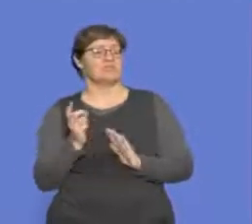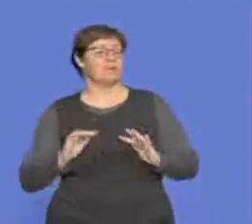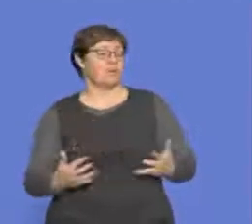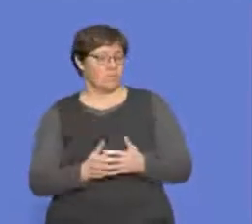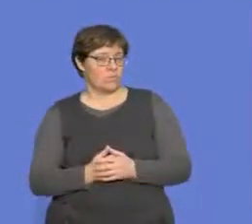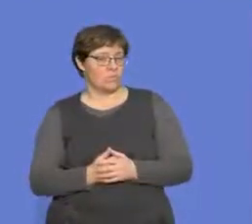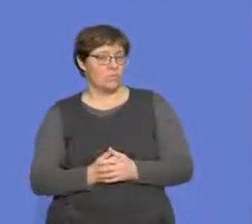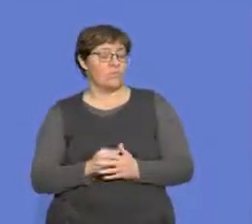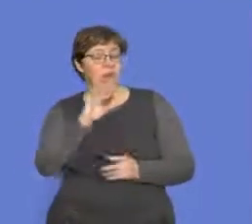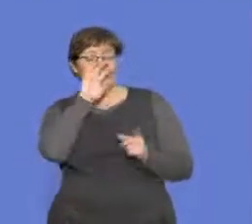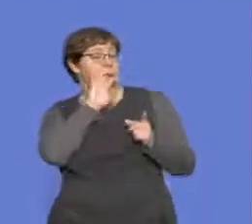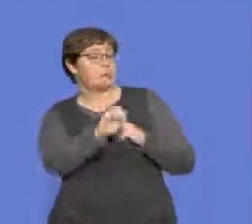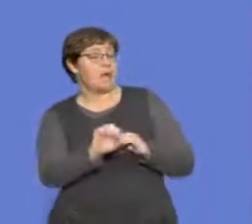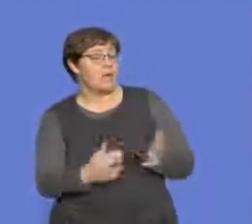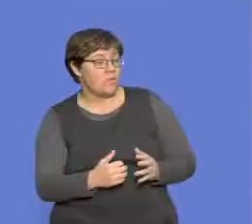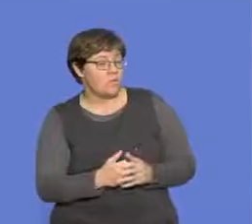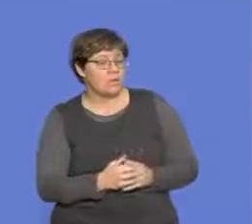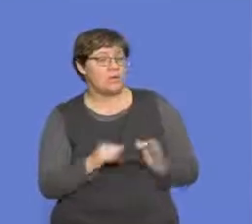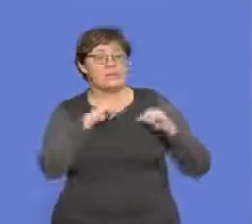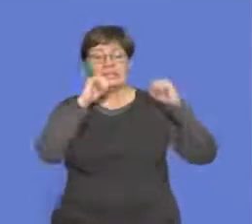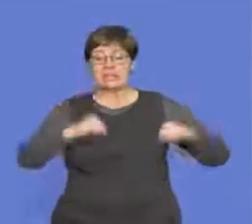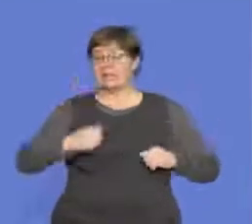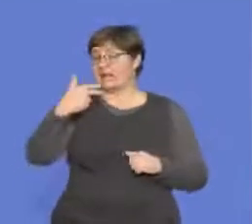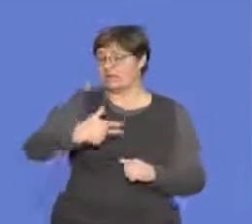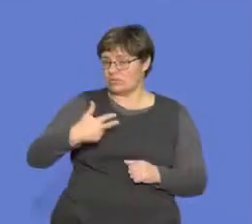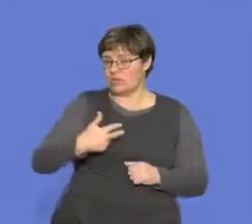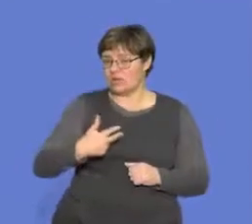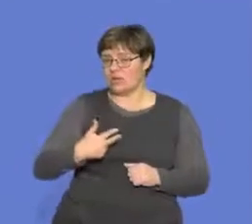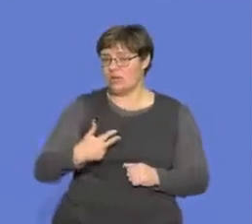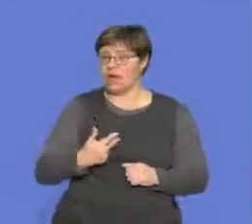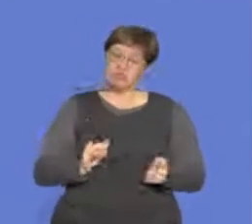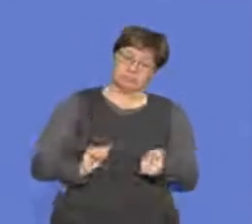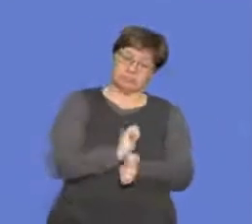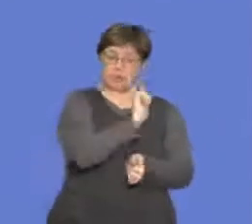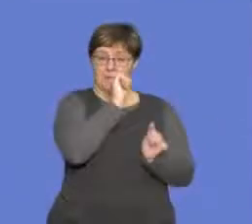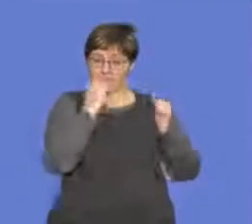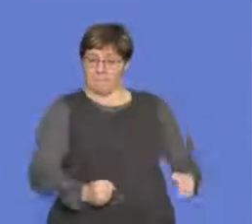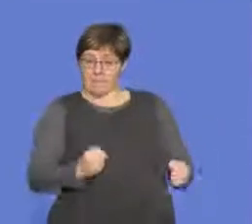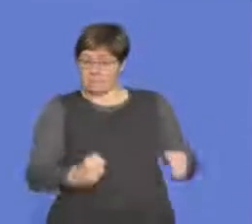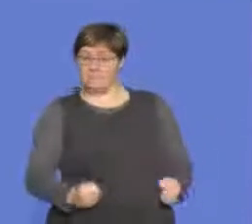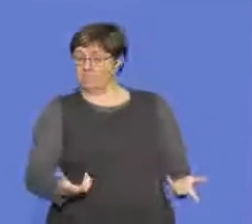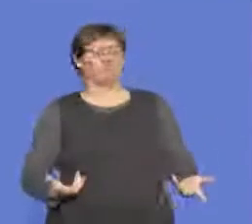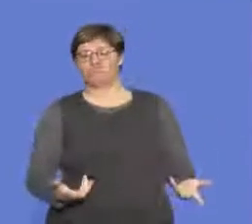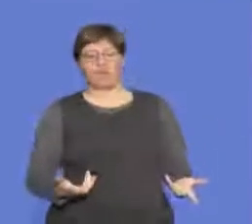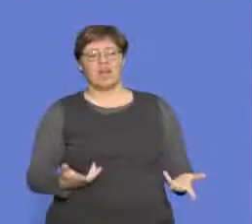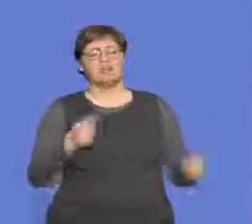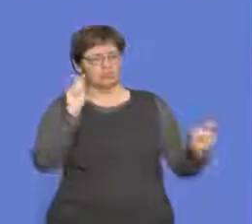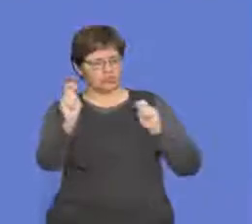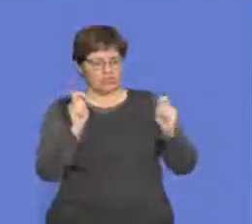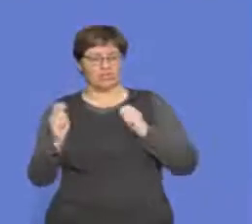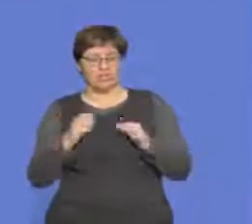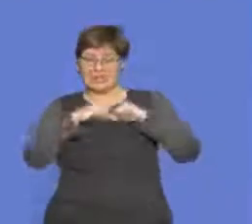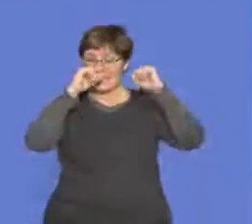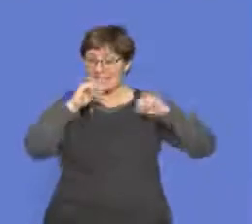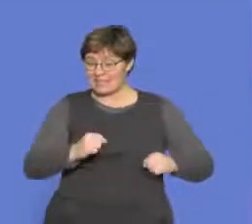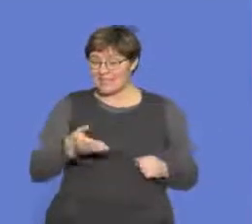that we've recognized is that the system of classification was never cast in stone, and we know that currently there are systems that are